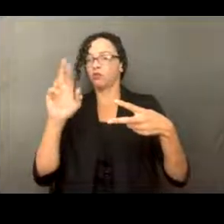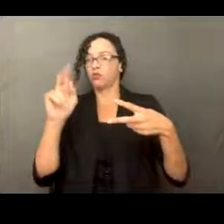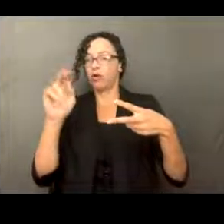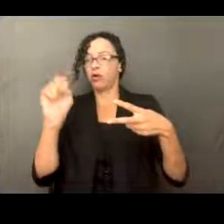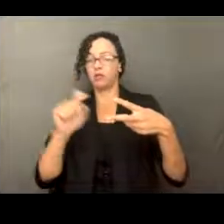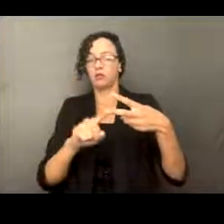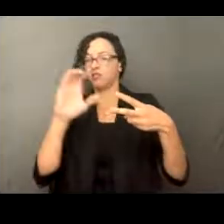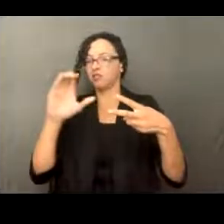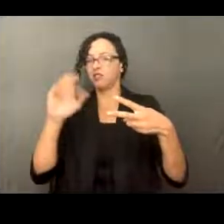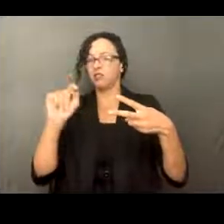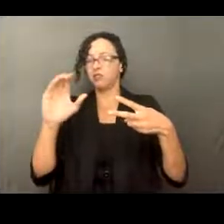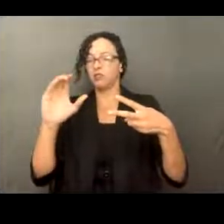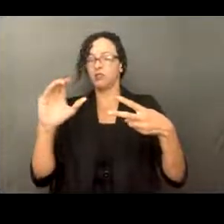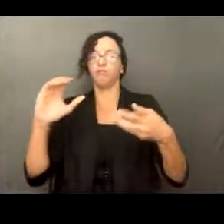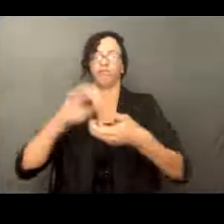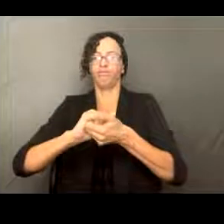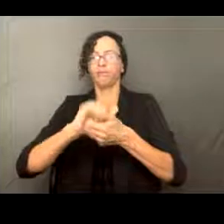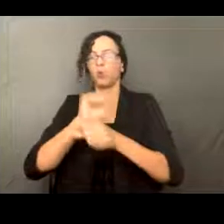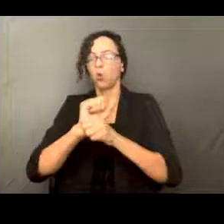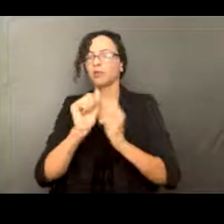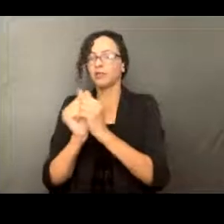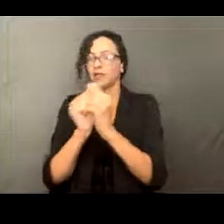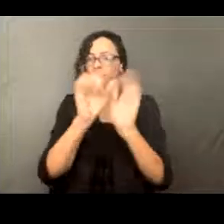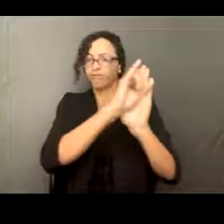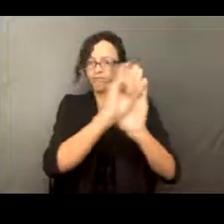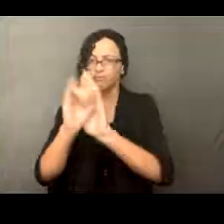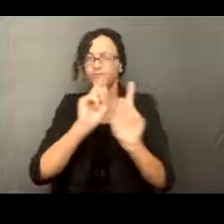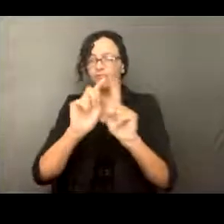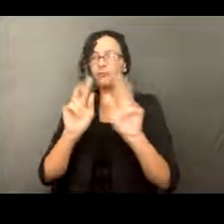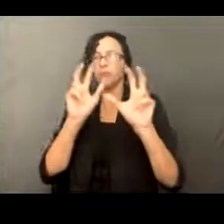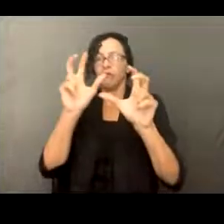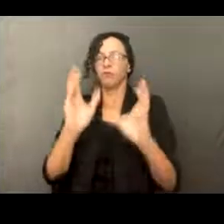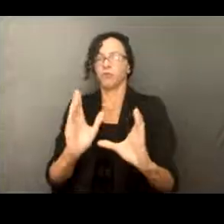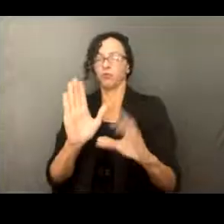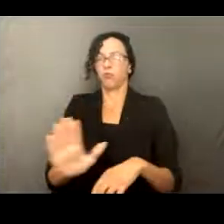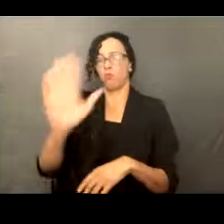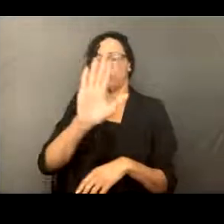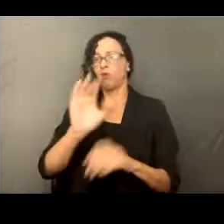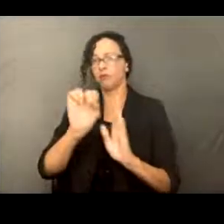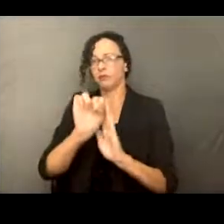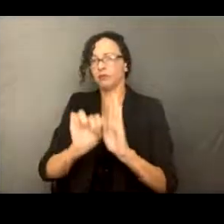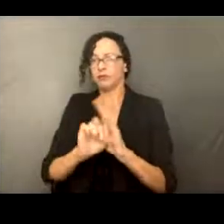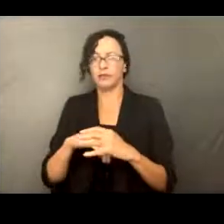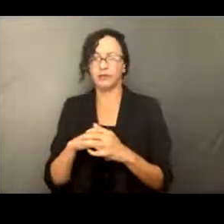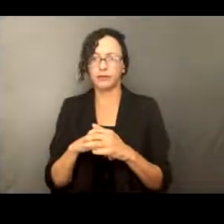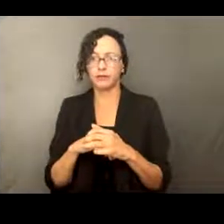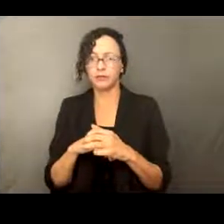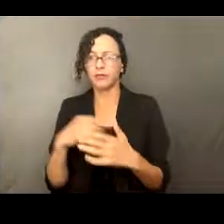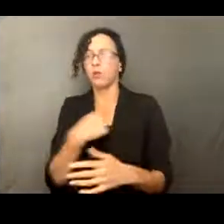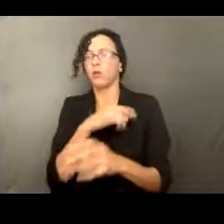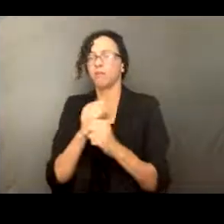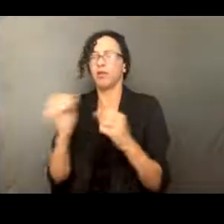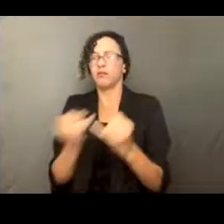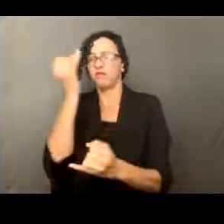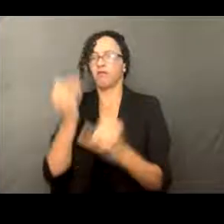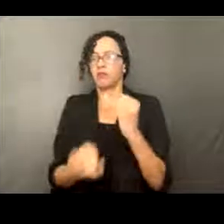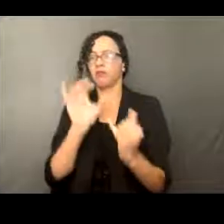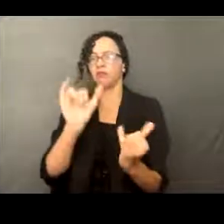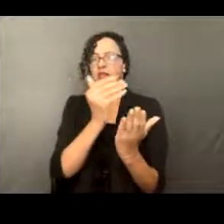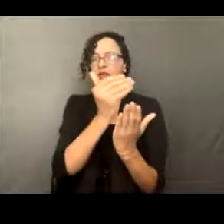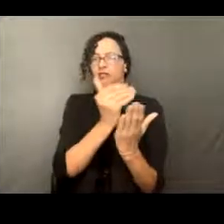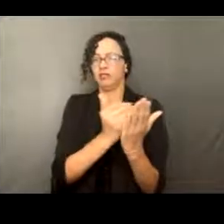work together to identify stakeholders from across the state. We have finalized that list. You will hear a little bit more about